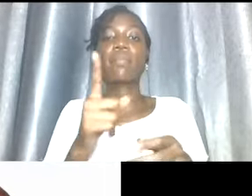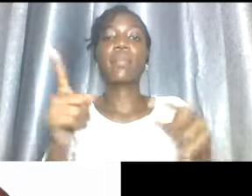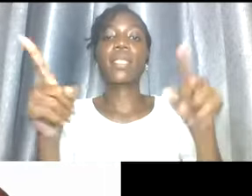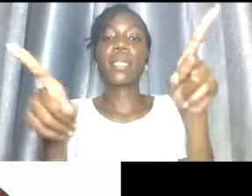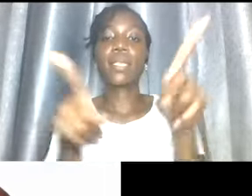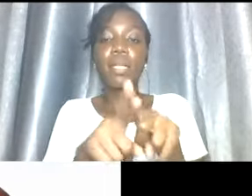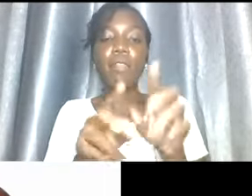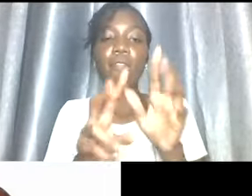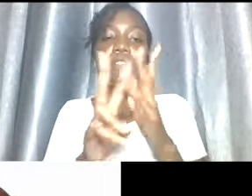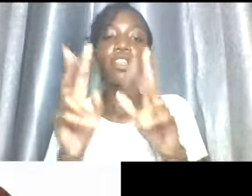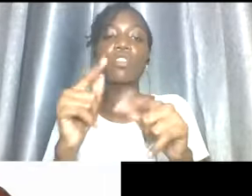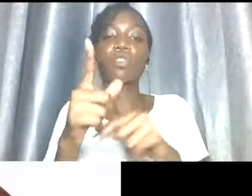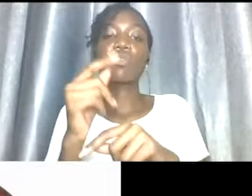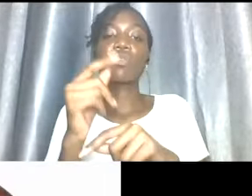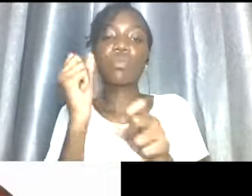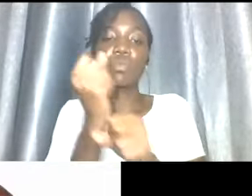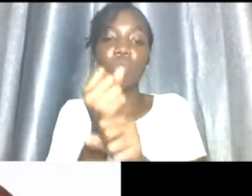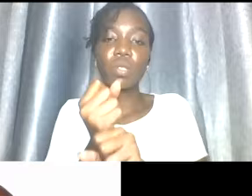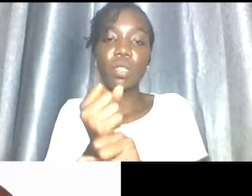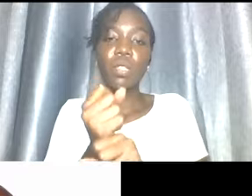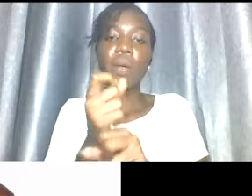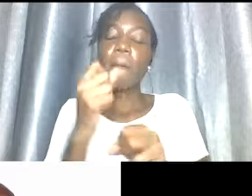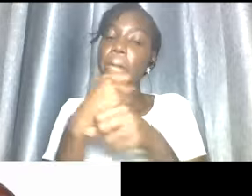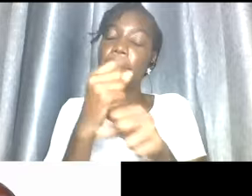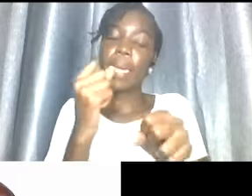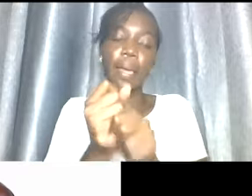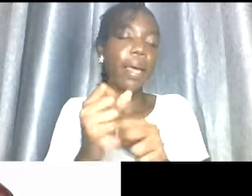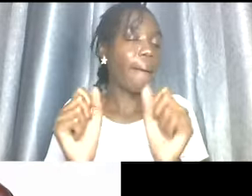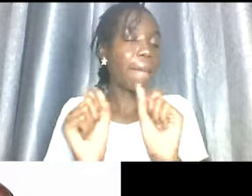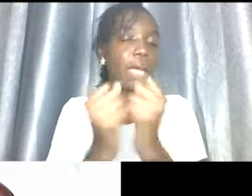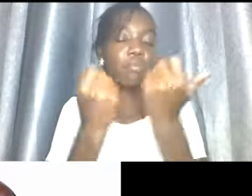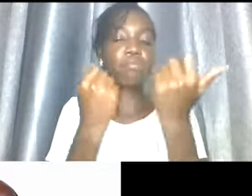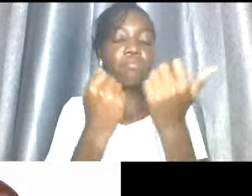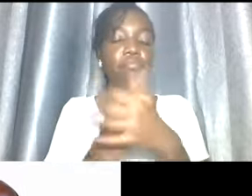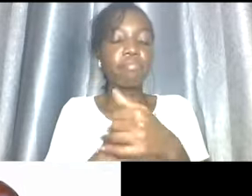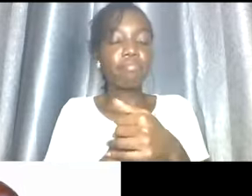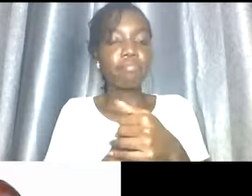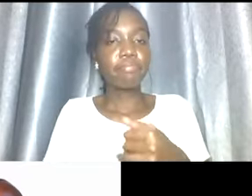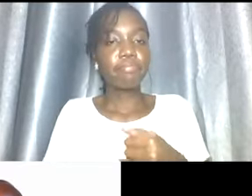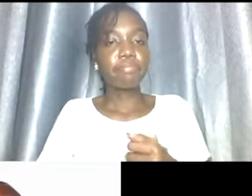it, make it happen. All right.